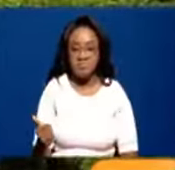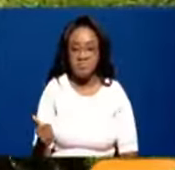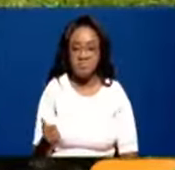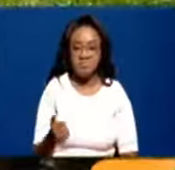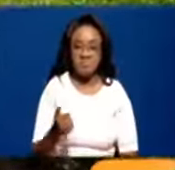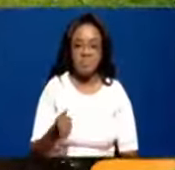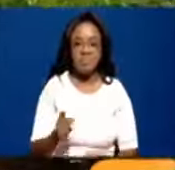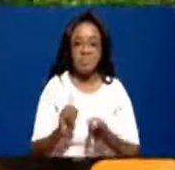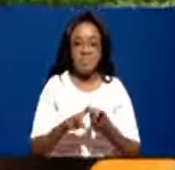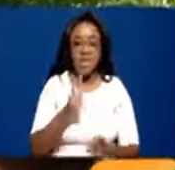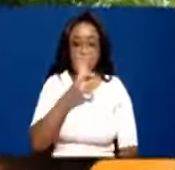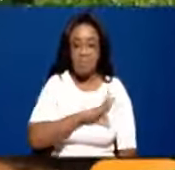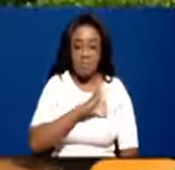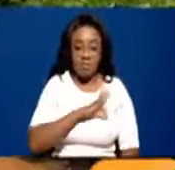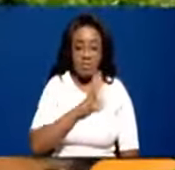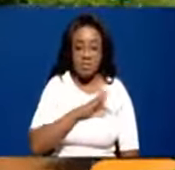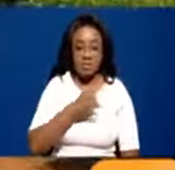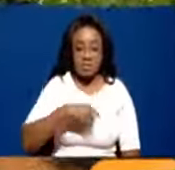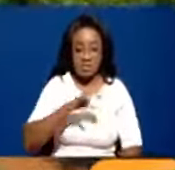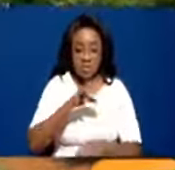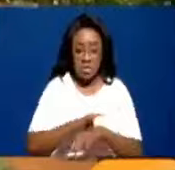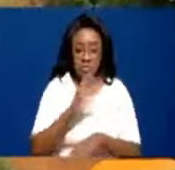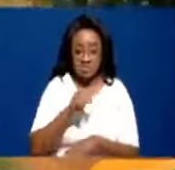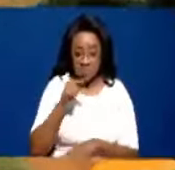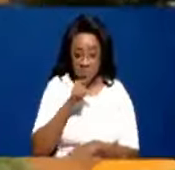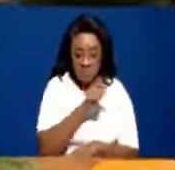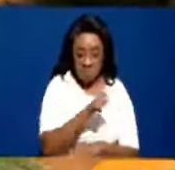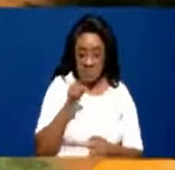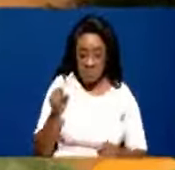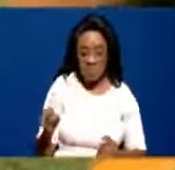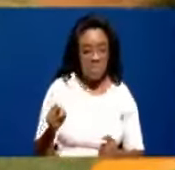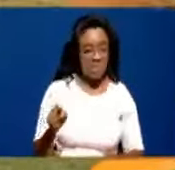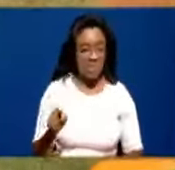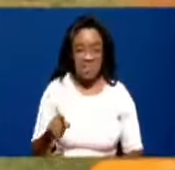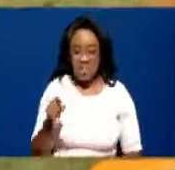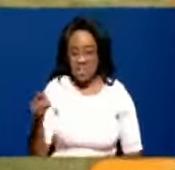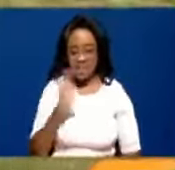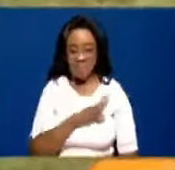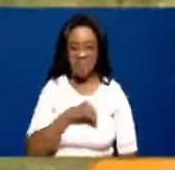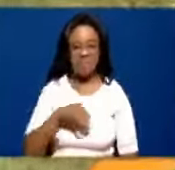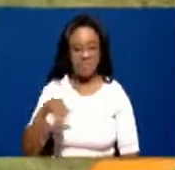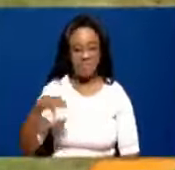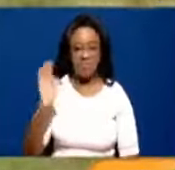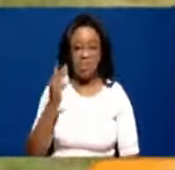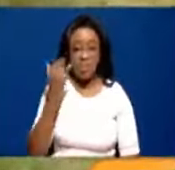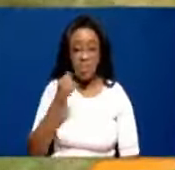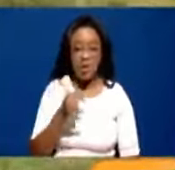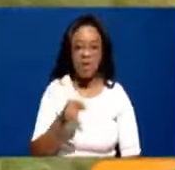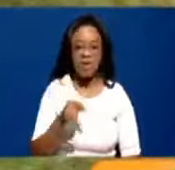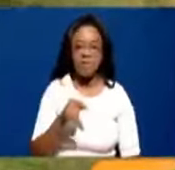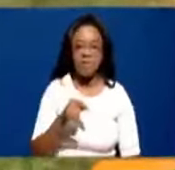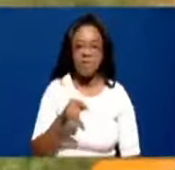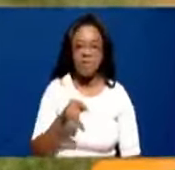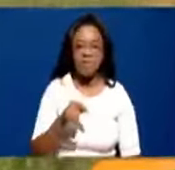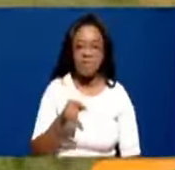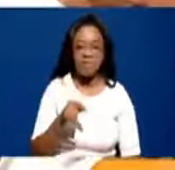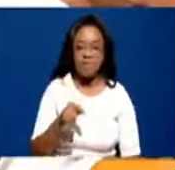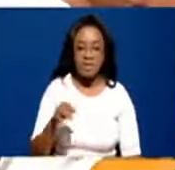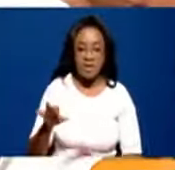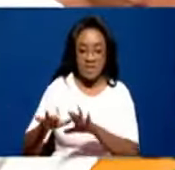compare the yield we have been receiving from the manual and the drone one, the yield has improved. For instance, another field which was